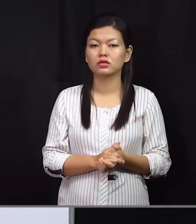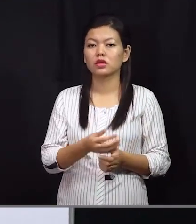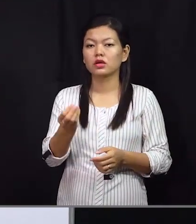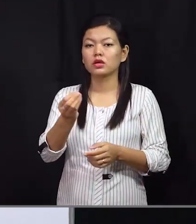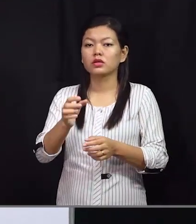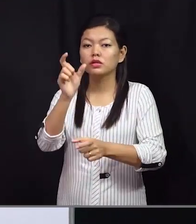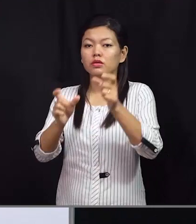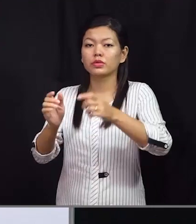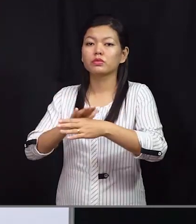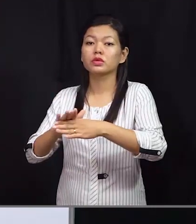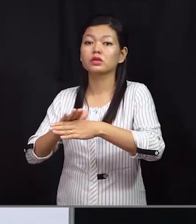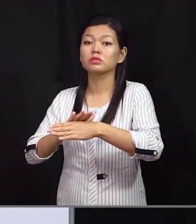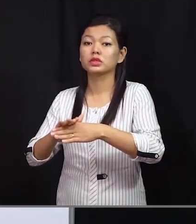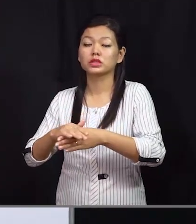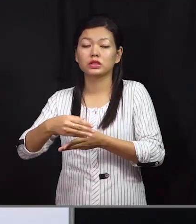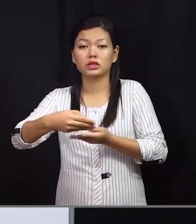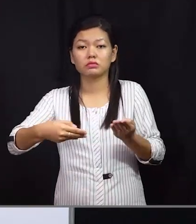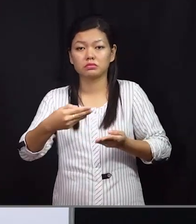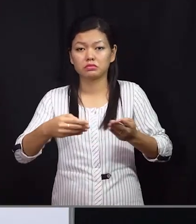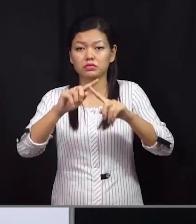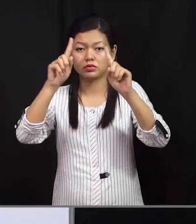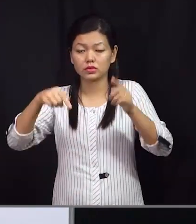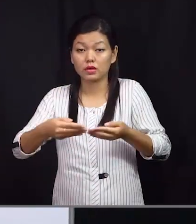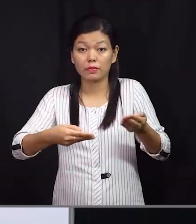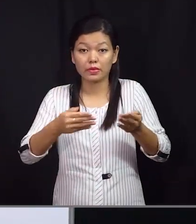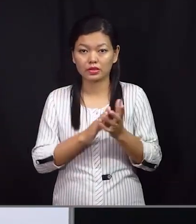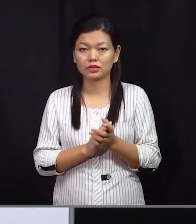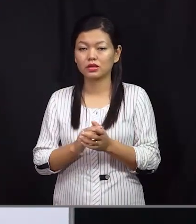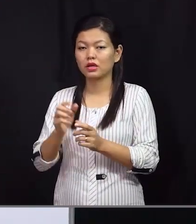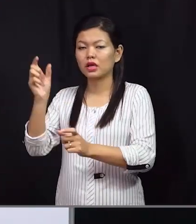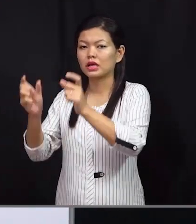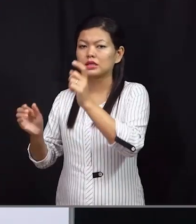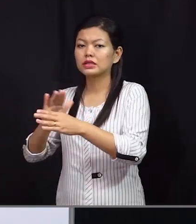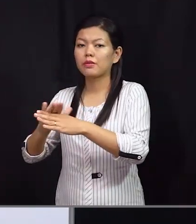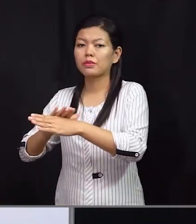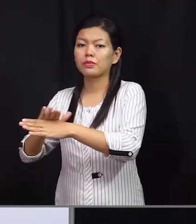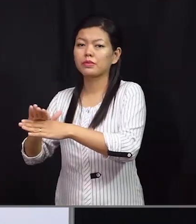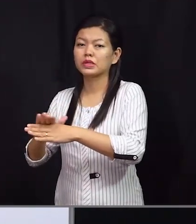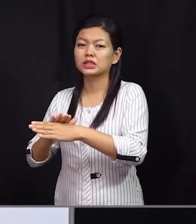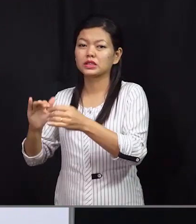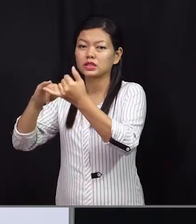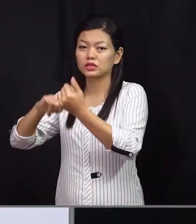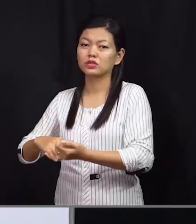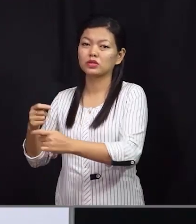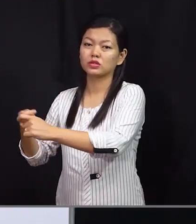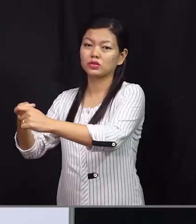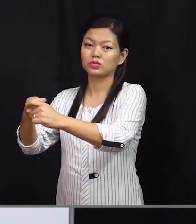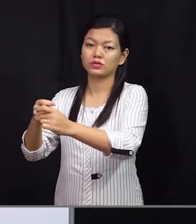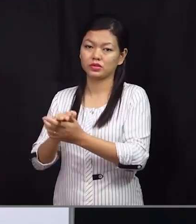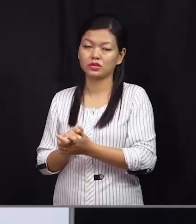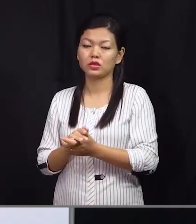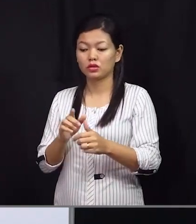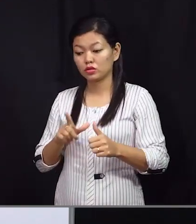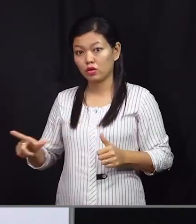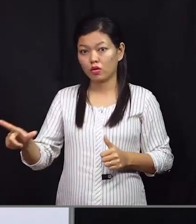and services. There are some people who are doing, social work, isn't it? So all those activities are called human activities,